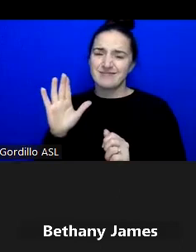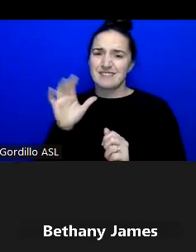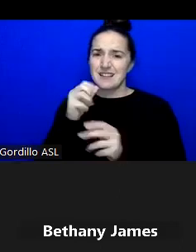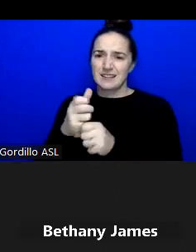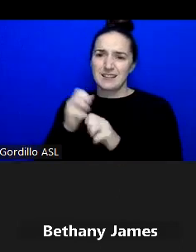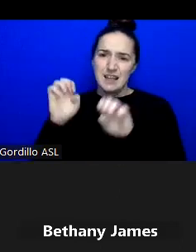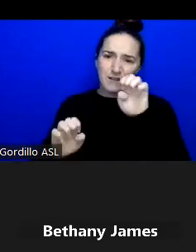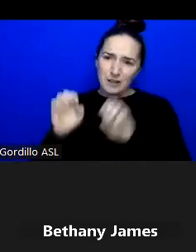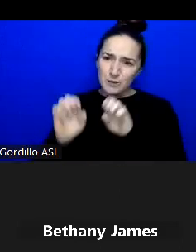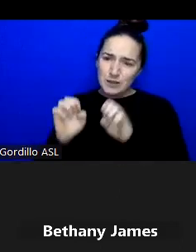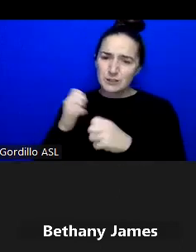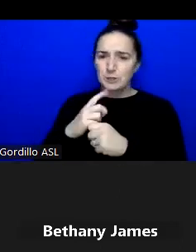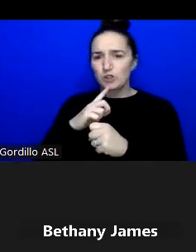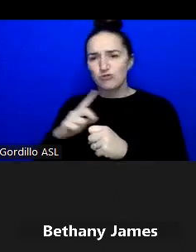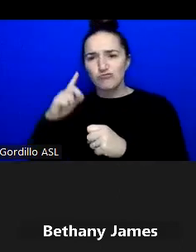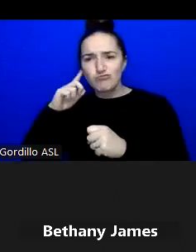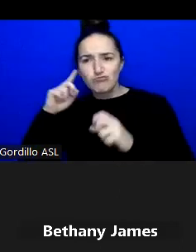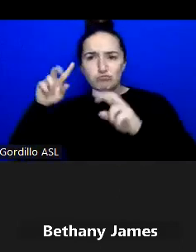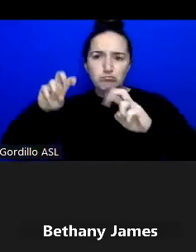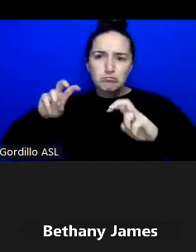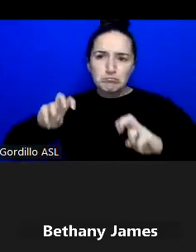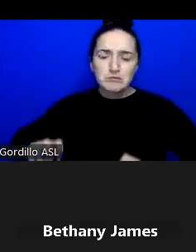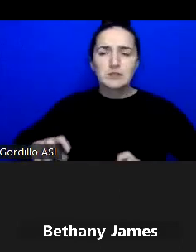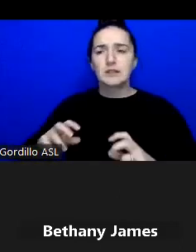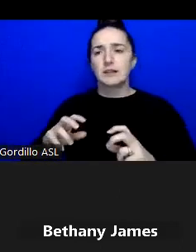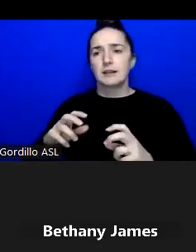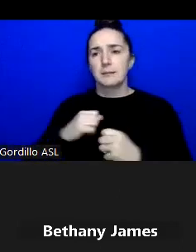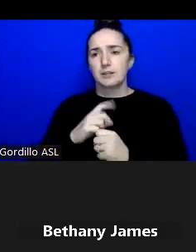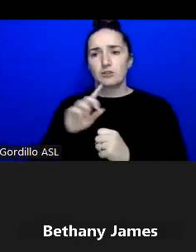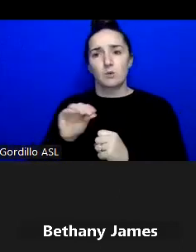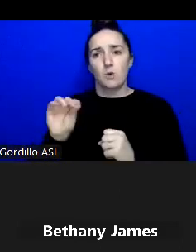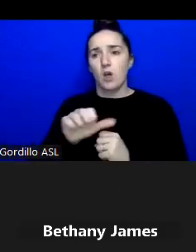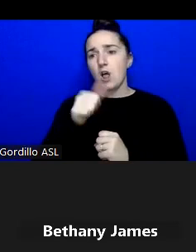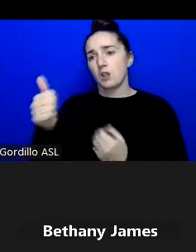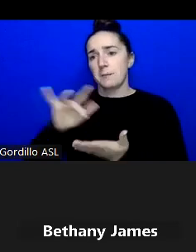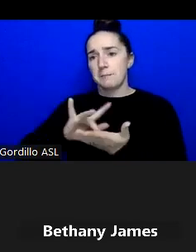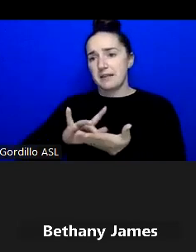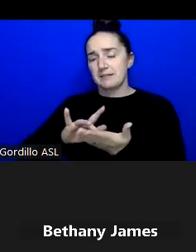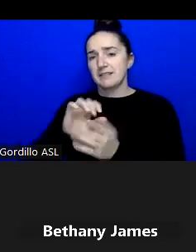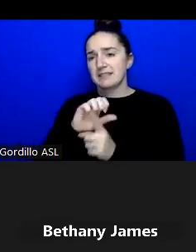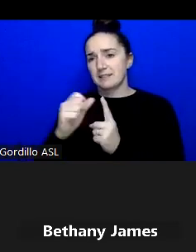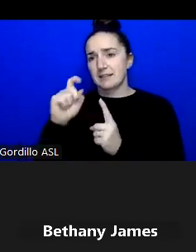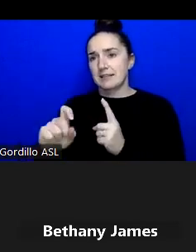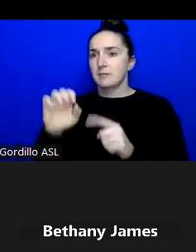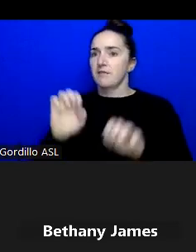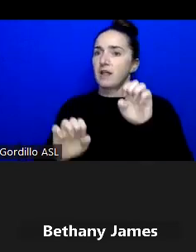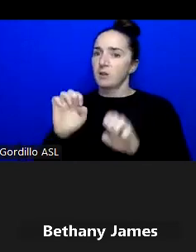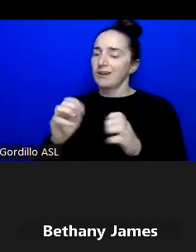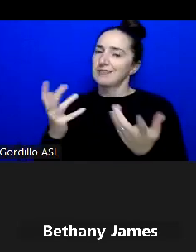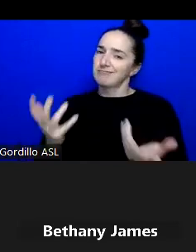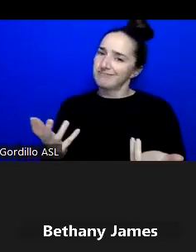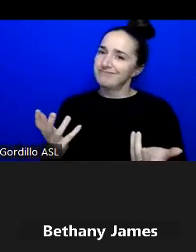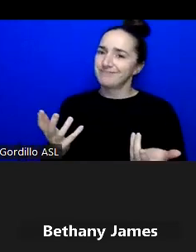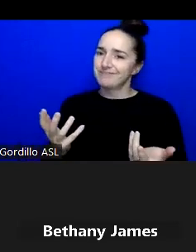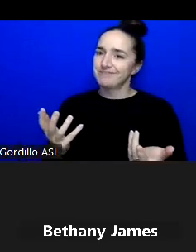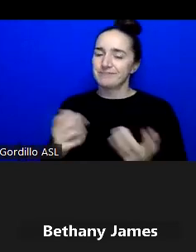any contraindications or other underlying medical conditions that need to be evaluated. The range of these devices is